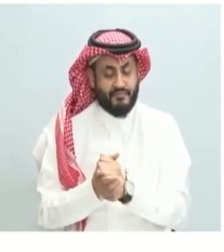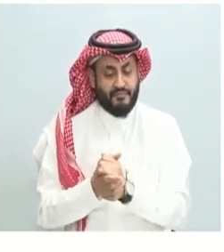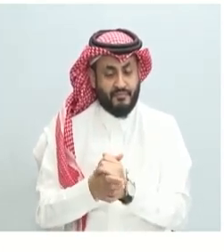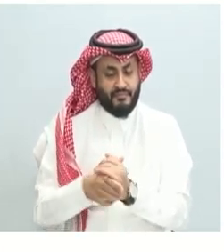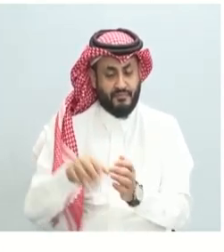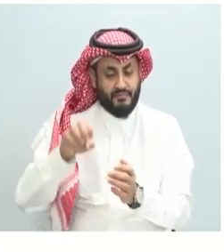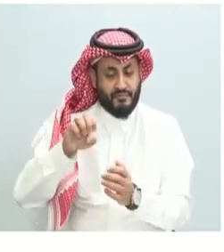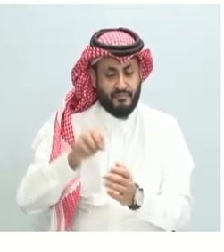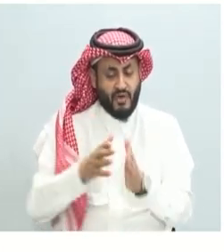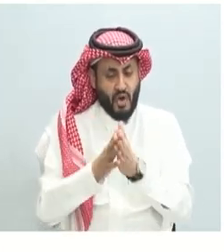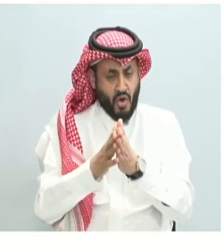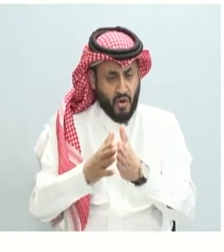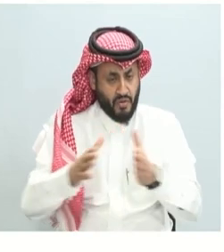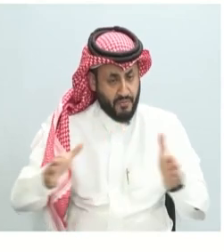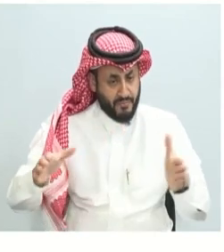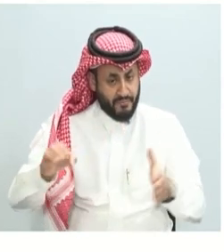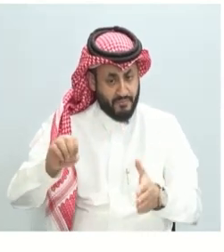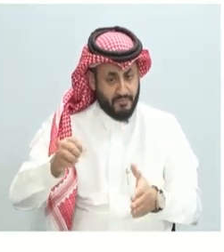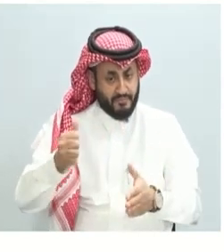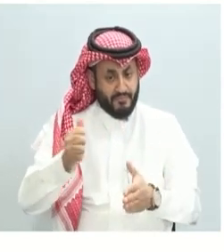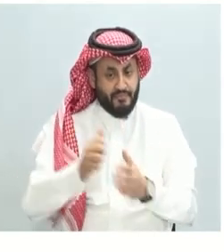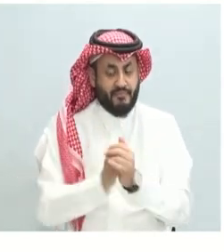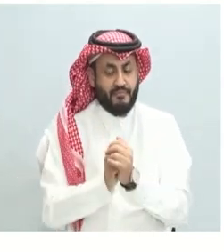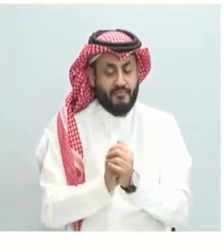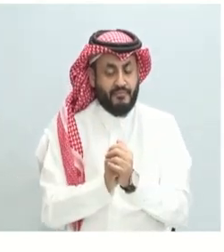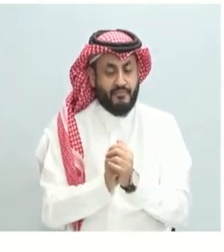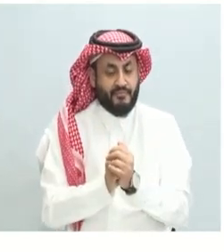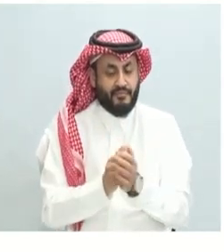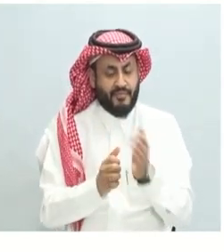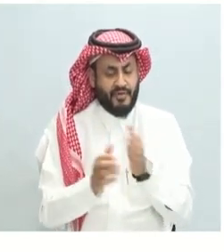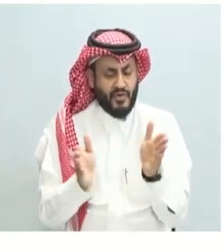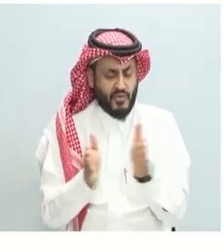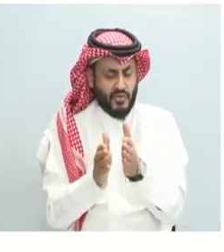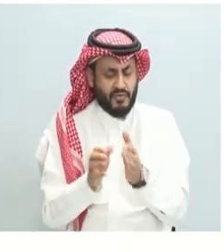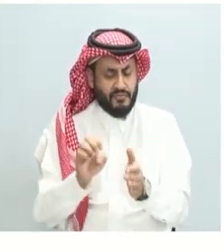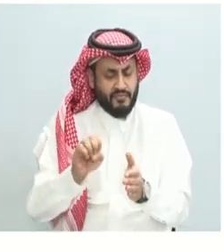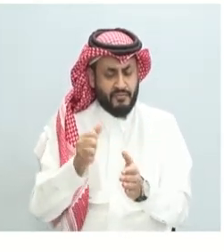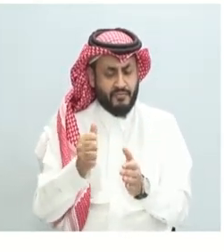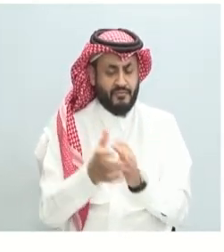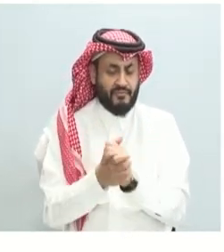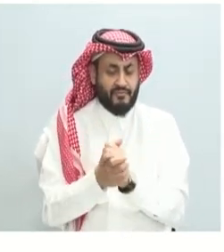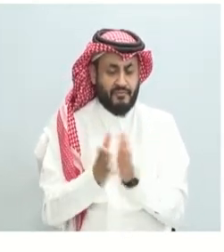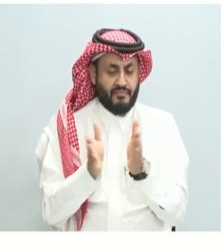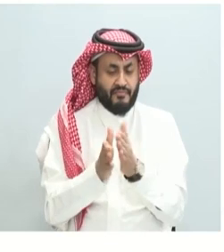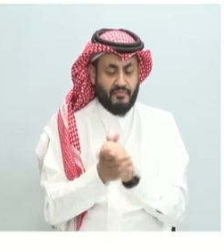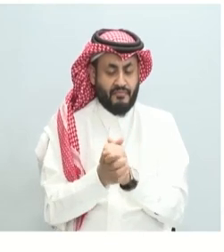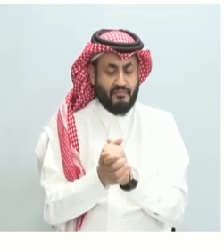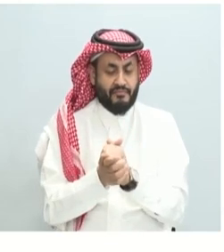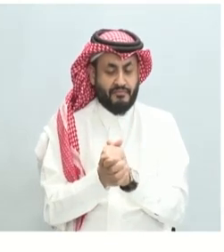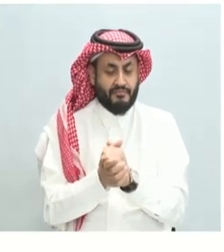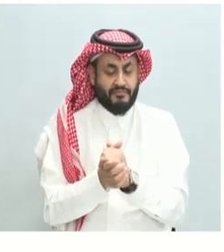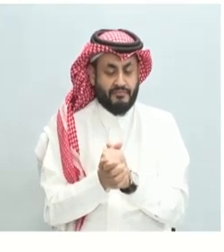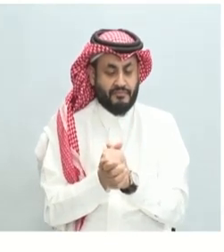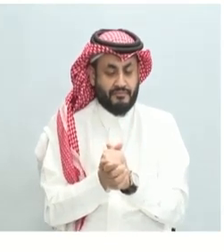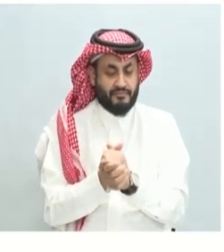sound of the long sound of EA, and also the short sound of EA as